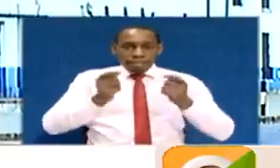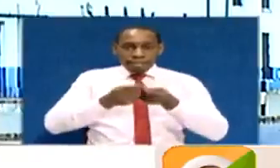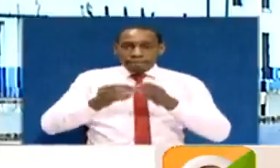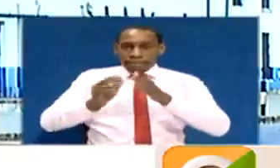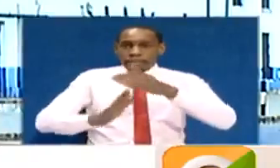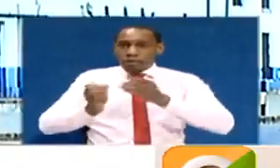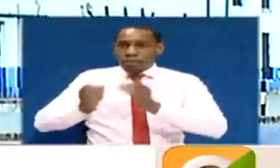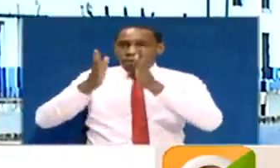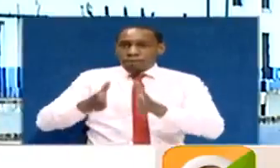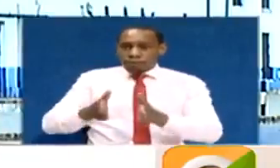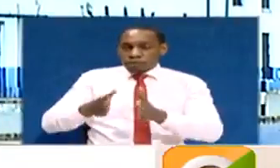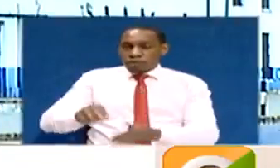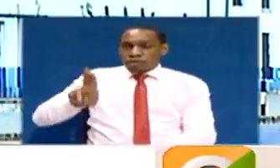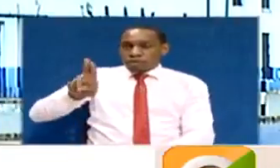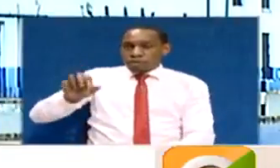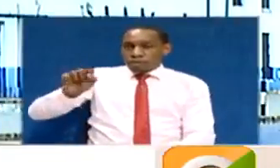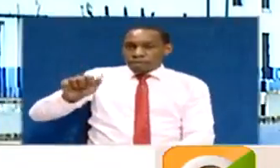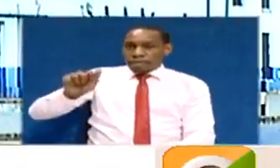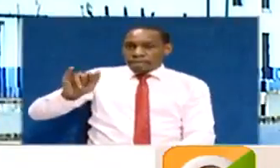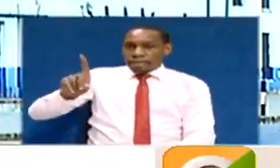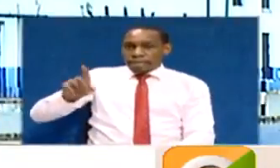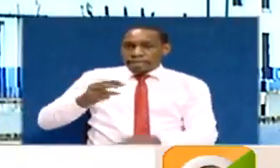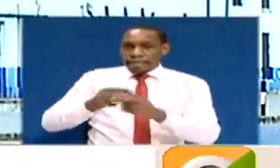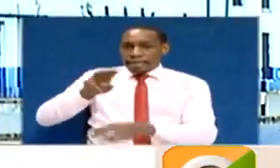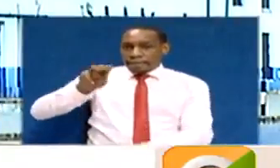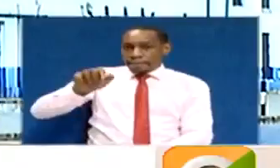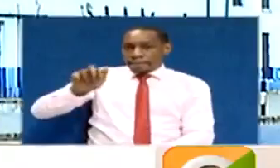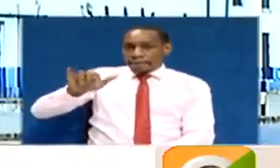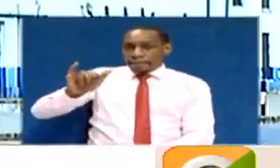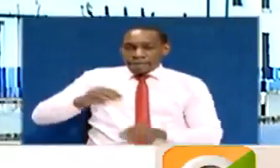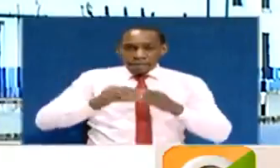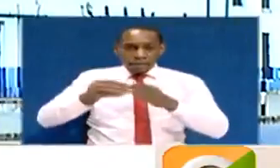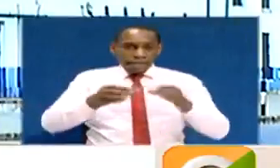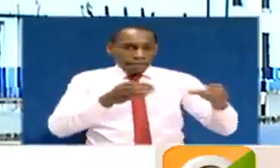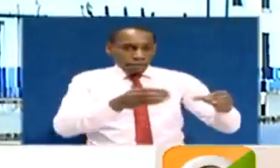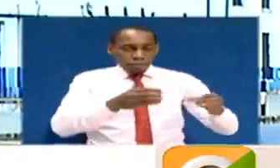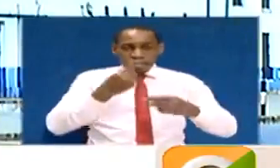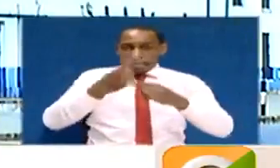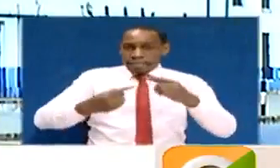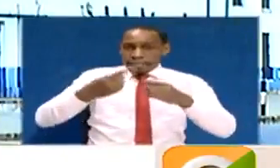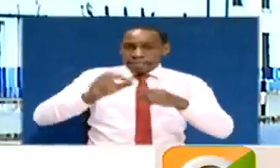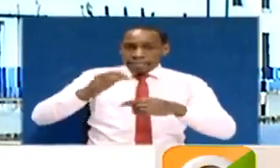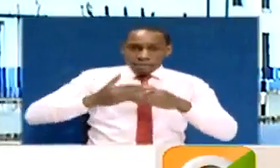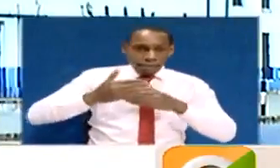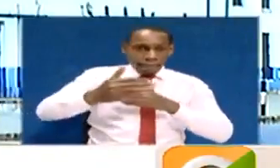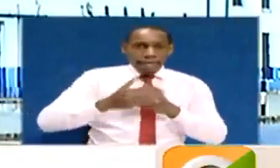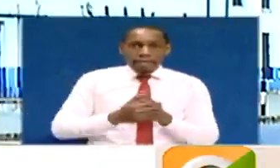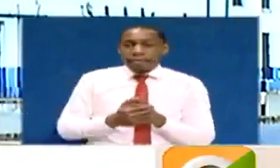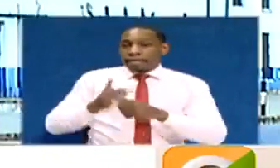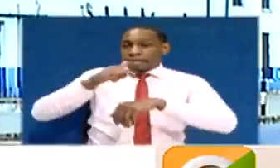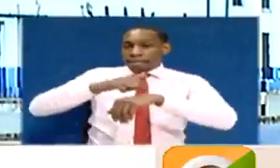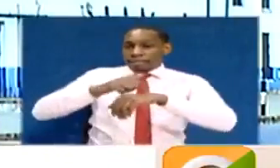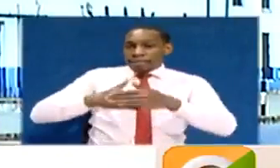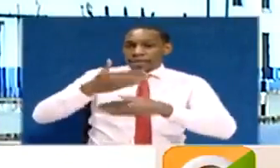a senior official of the USAID, Mary Mwadime, will steer the institution for the next 3 years. This is coming